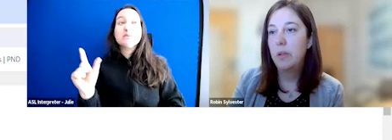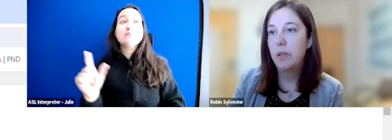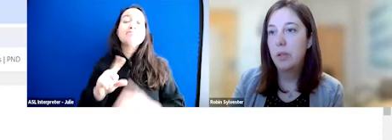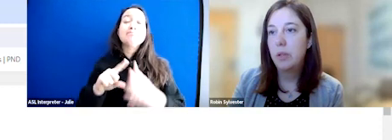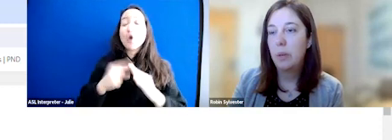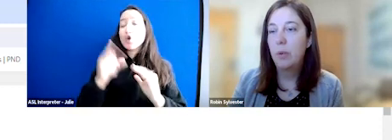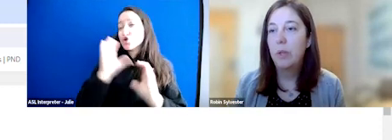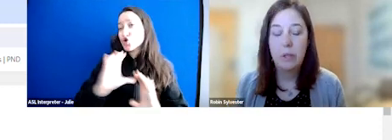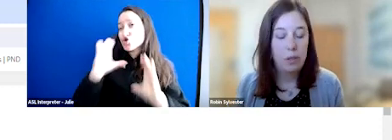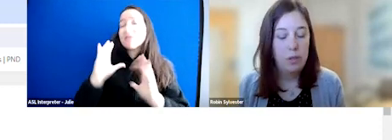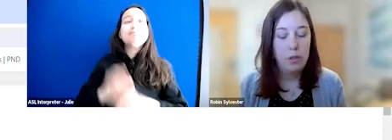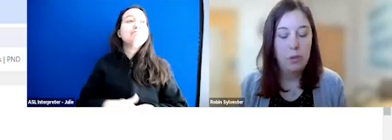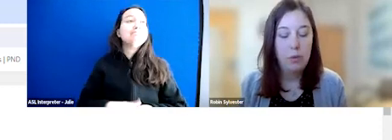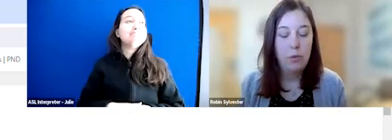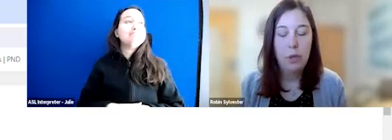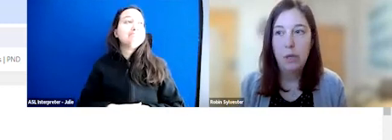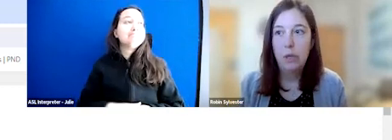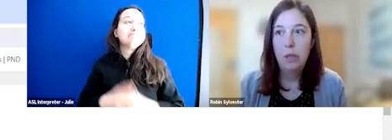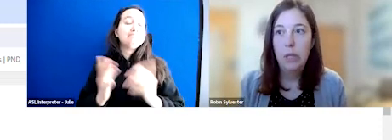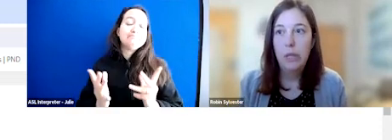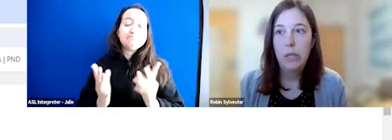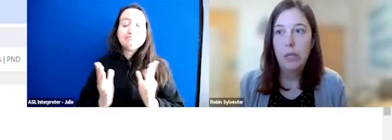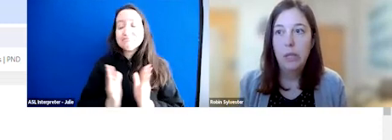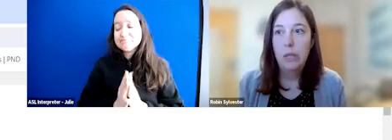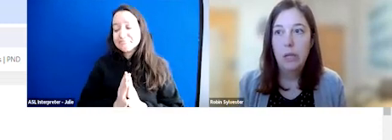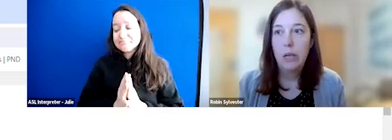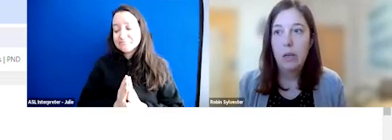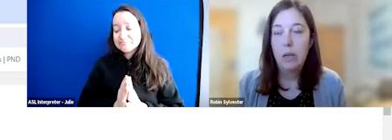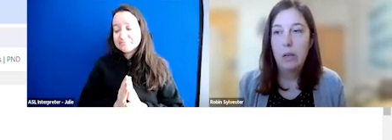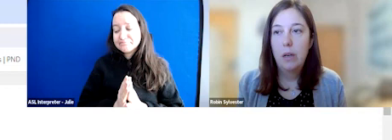keyword search, and I'm going to do